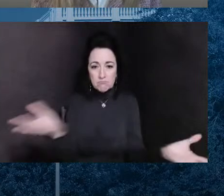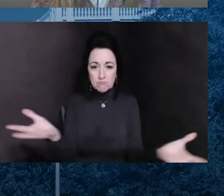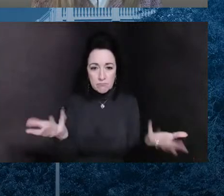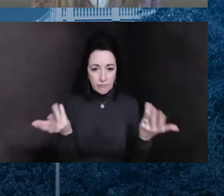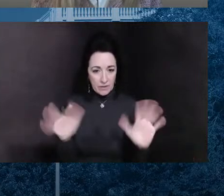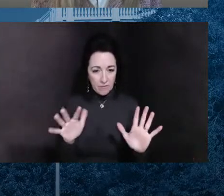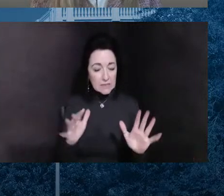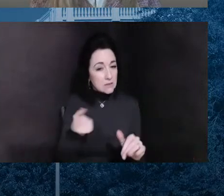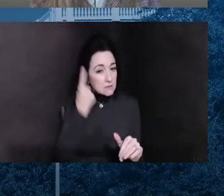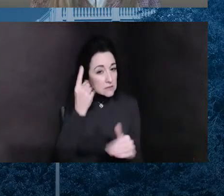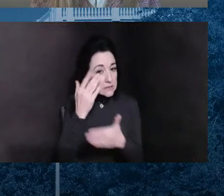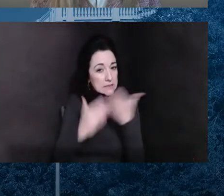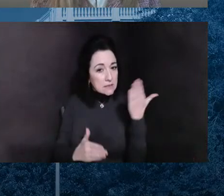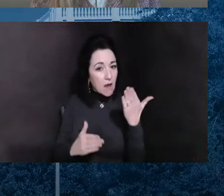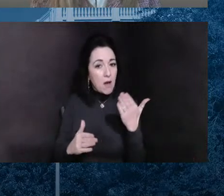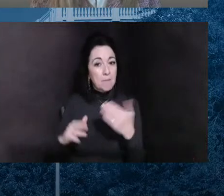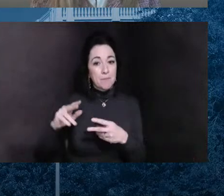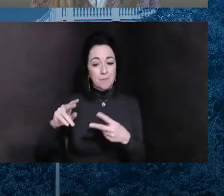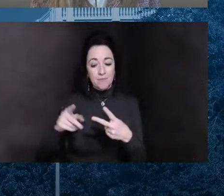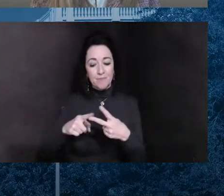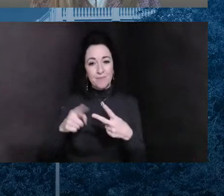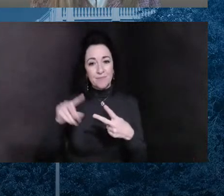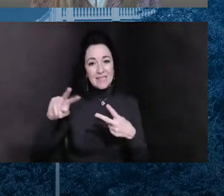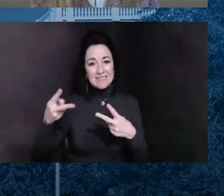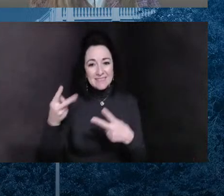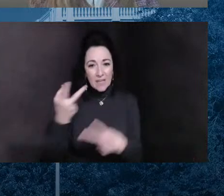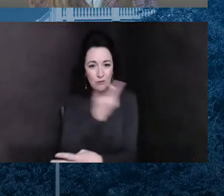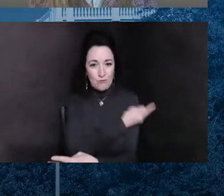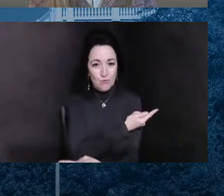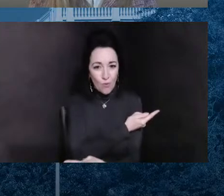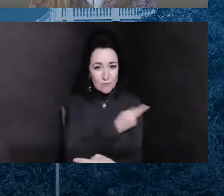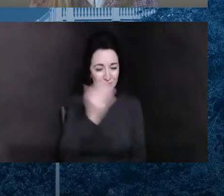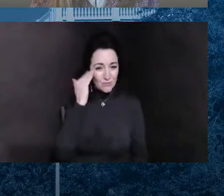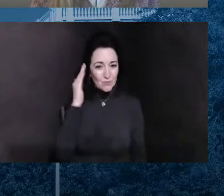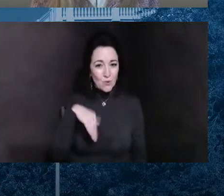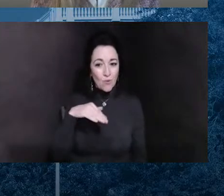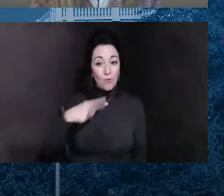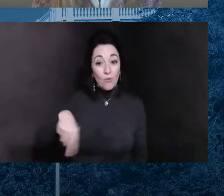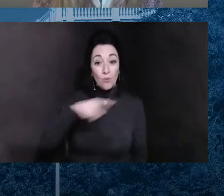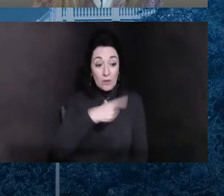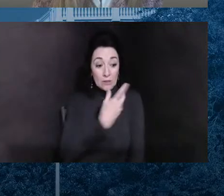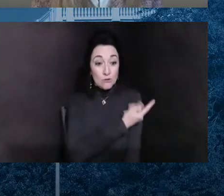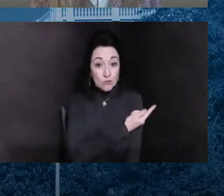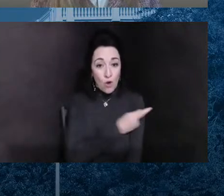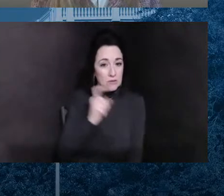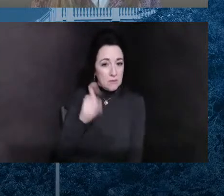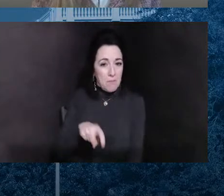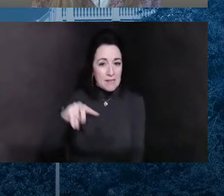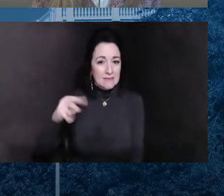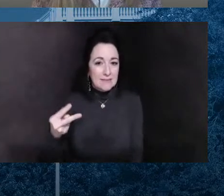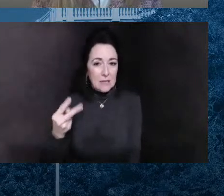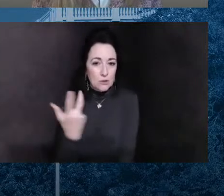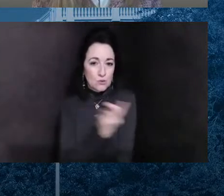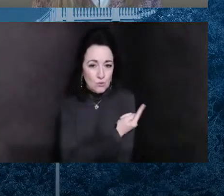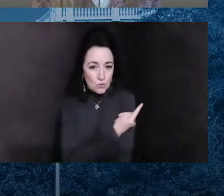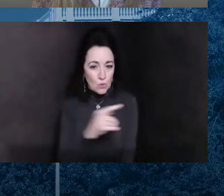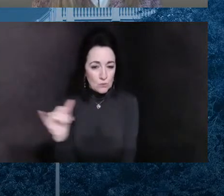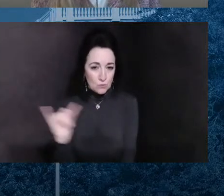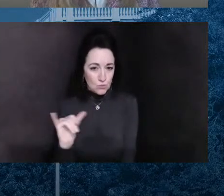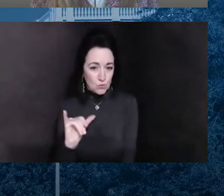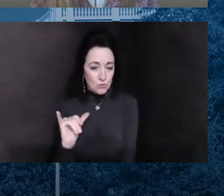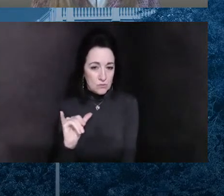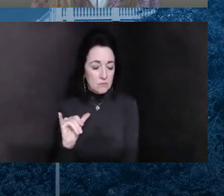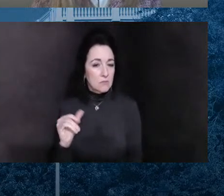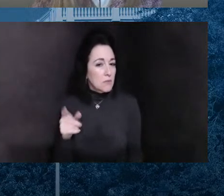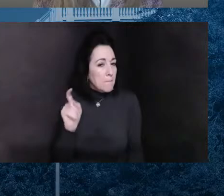don't represent all of them a unique Delawarean individual. We're always going to have a certain amount on hand, or